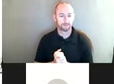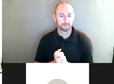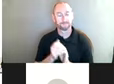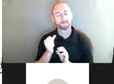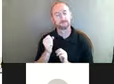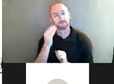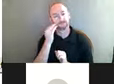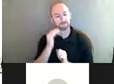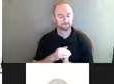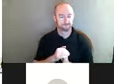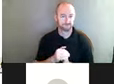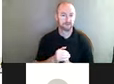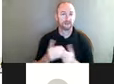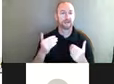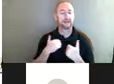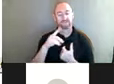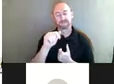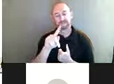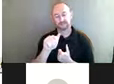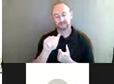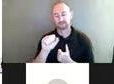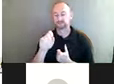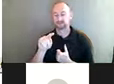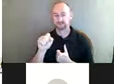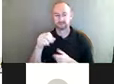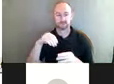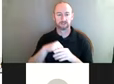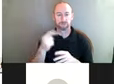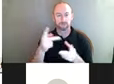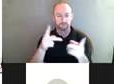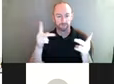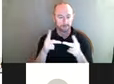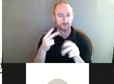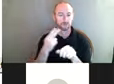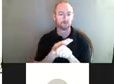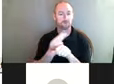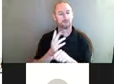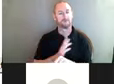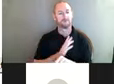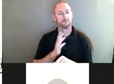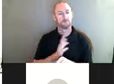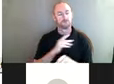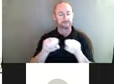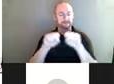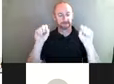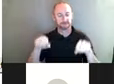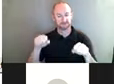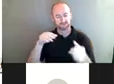you know, having these data sets in a single place and using a formal sort of systematic approach